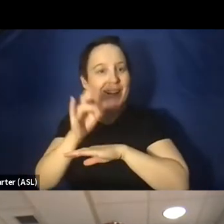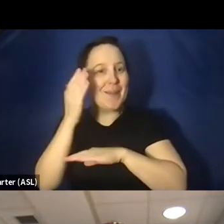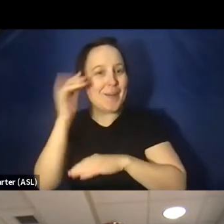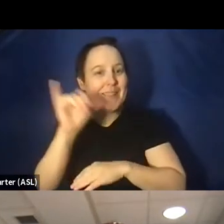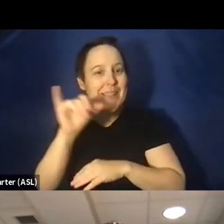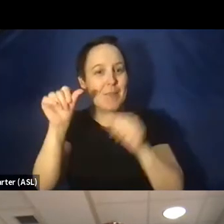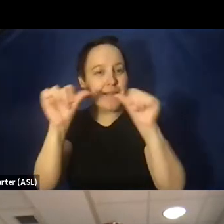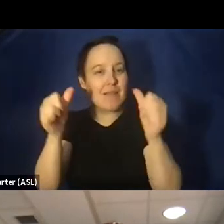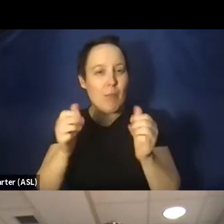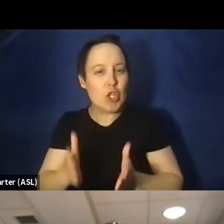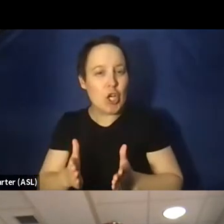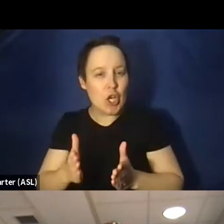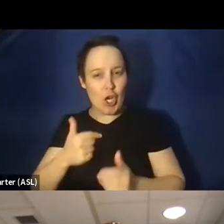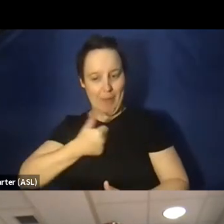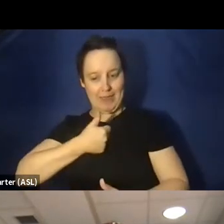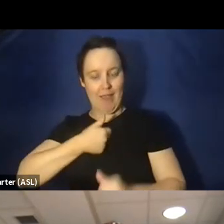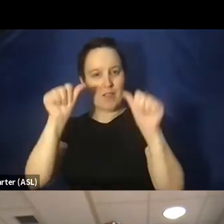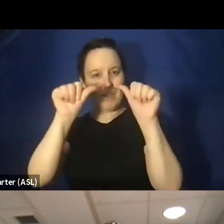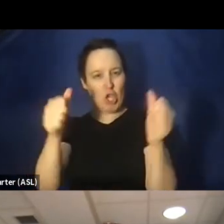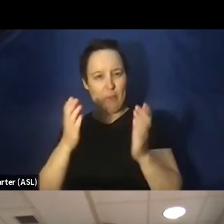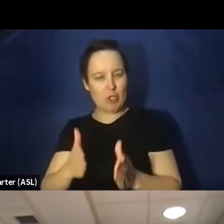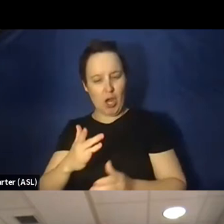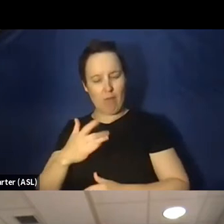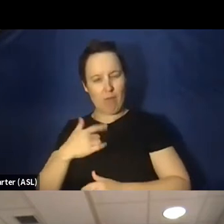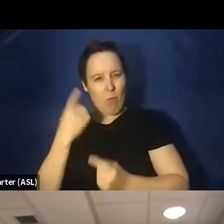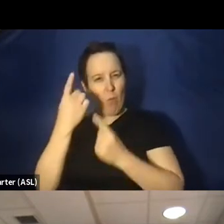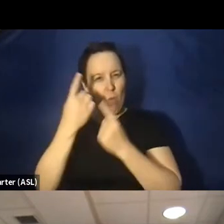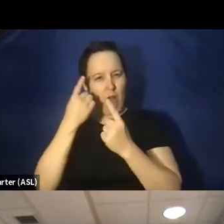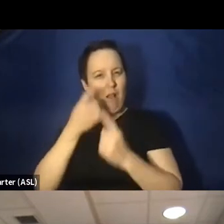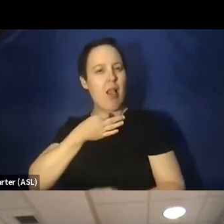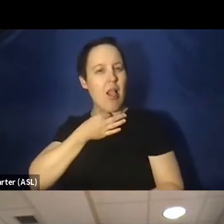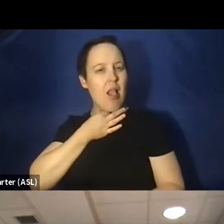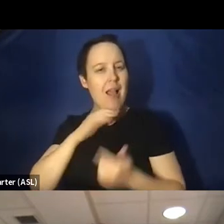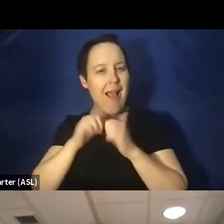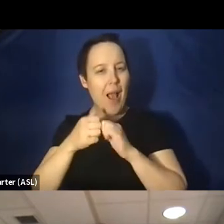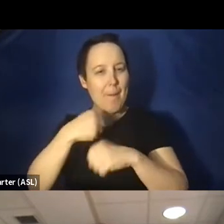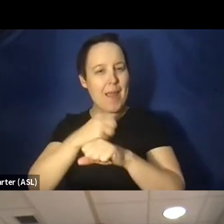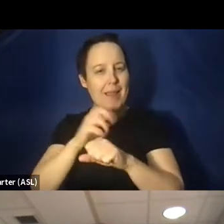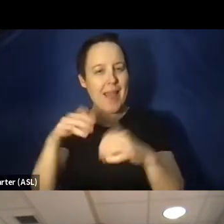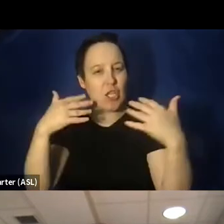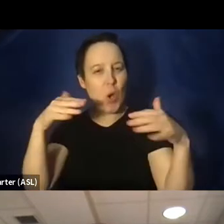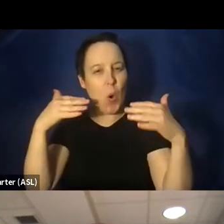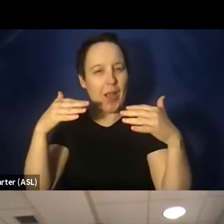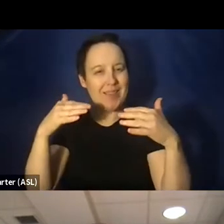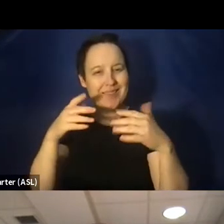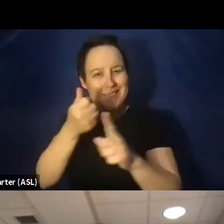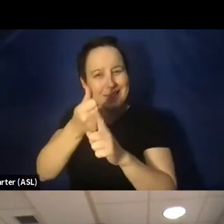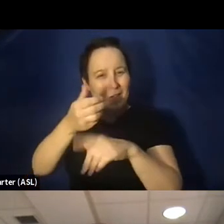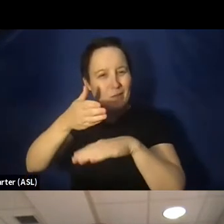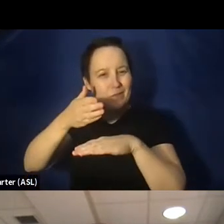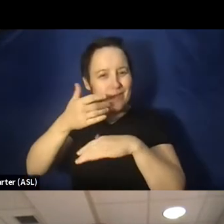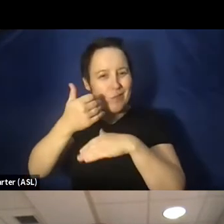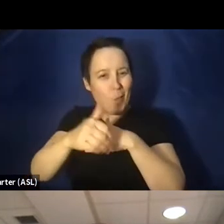sculptor in me is like, oh yeah, how would you make that sound? How does sound come out of a wooden box, essentially,